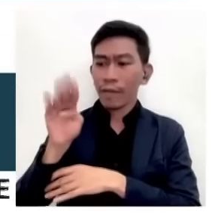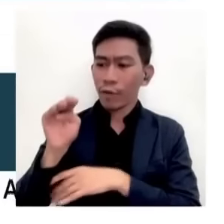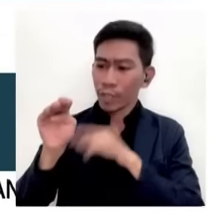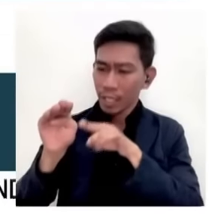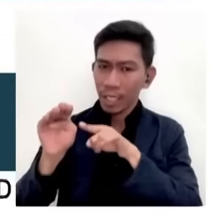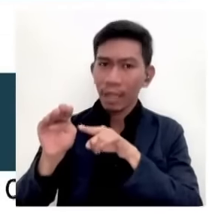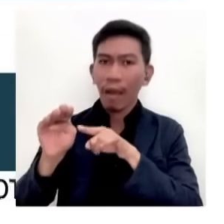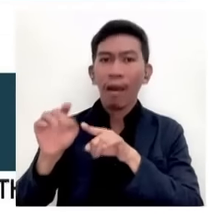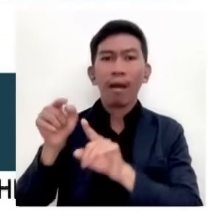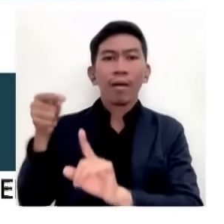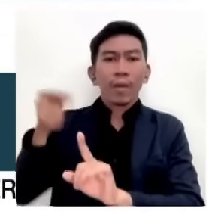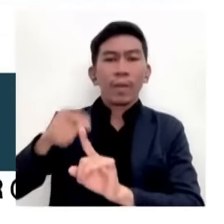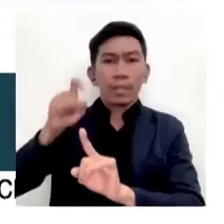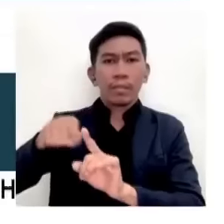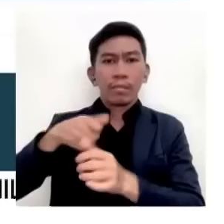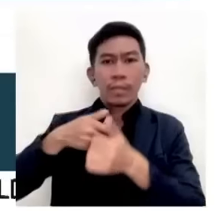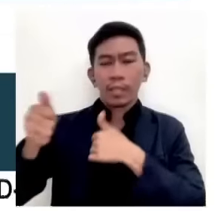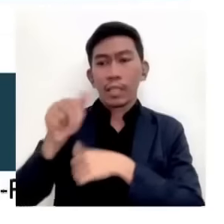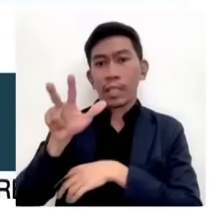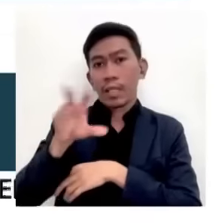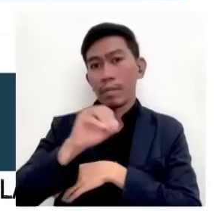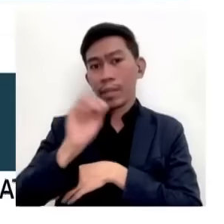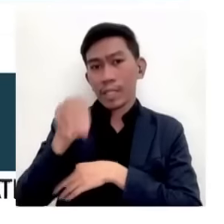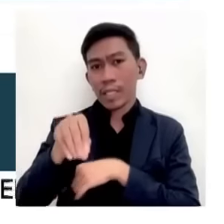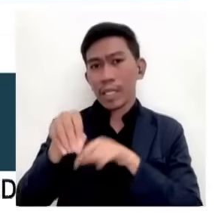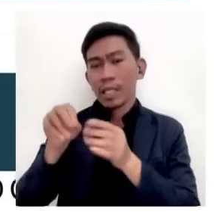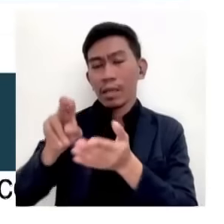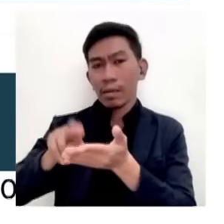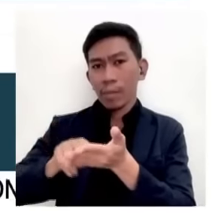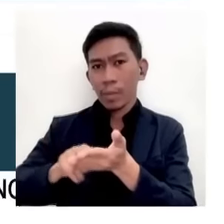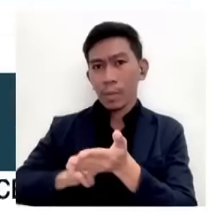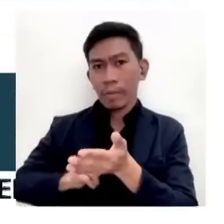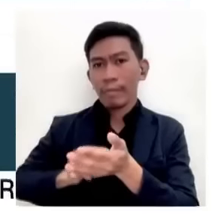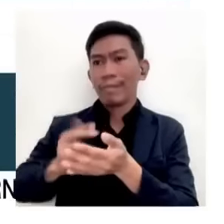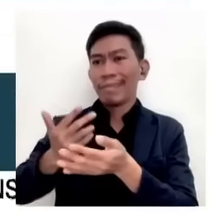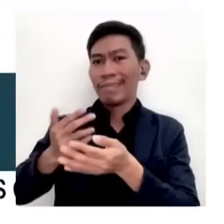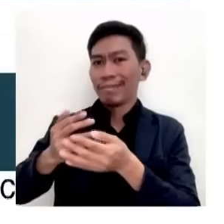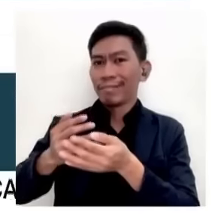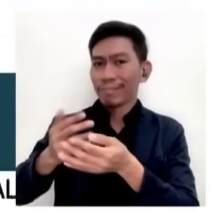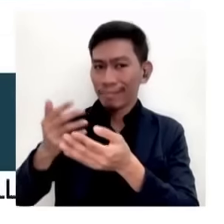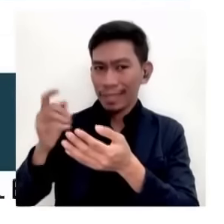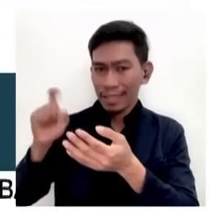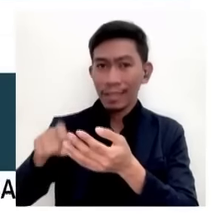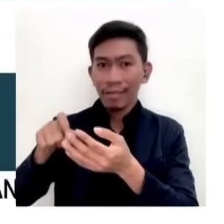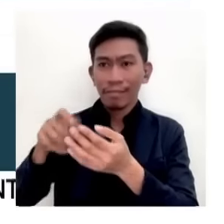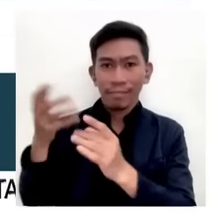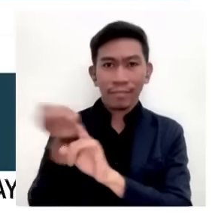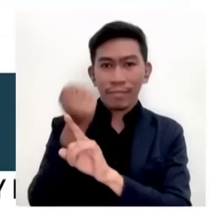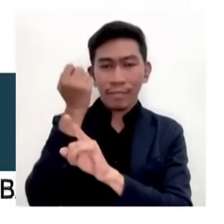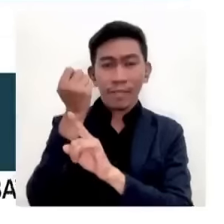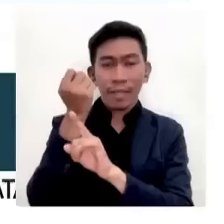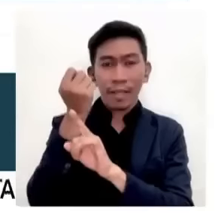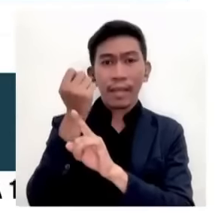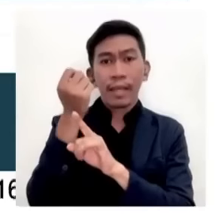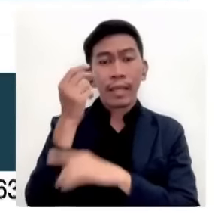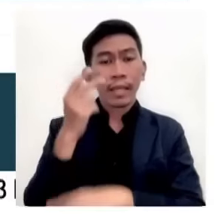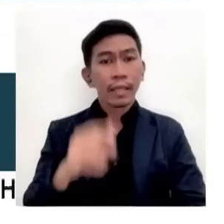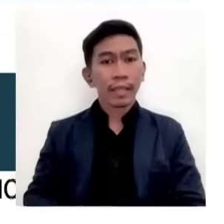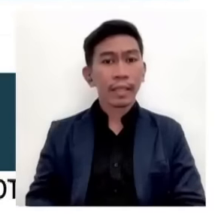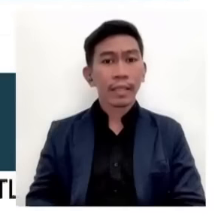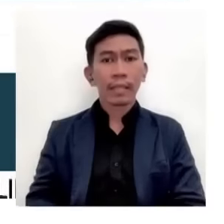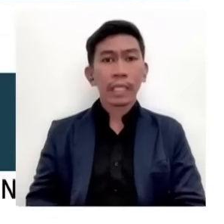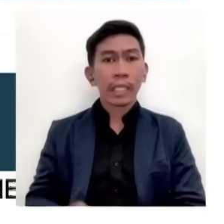completed or the 3% that is needed of signatures. And Carmina, if you notice, we returned to